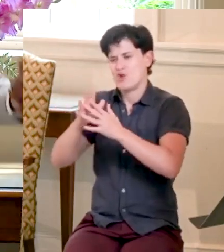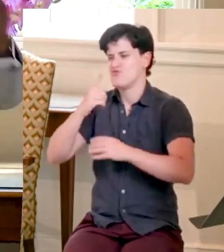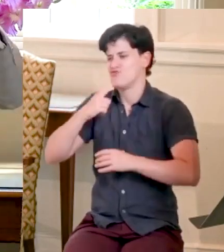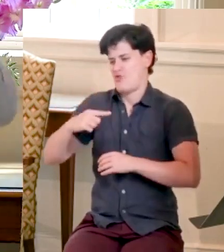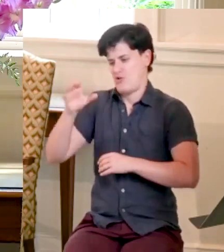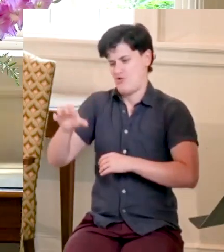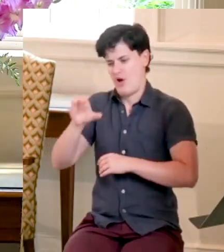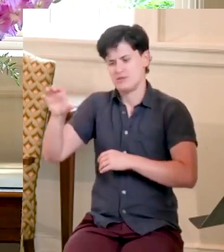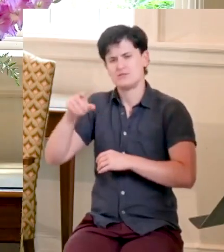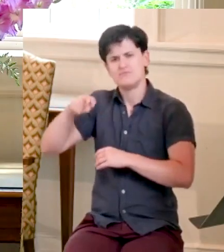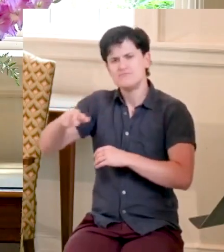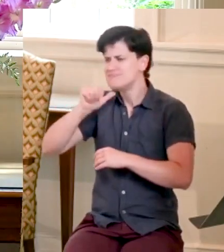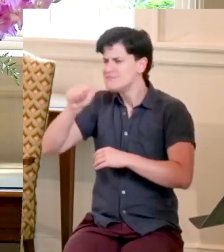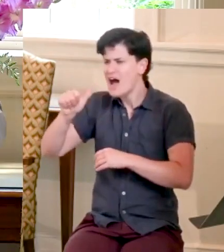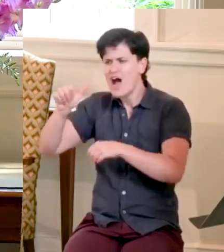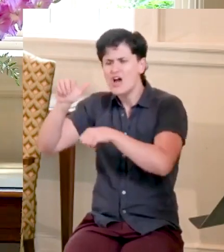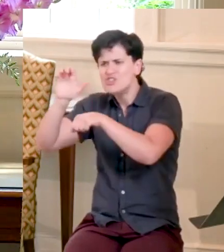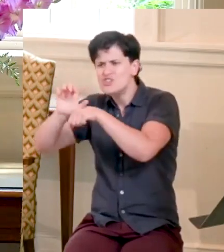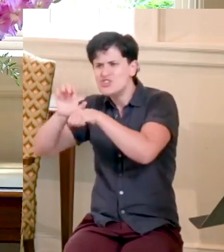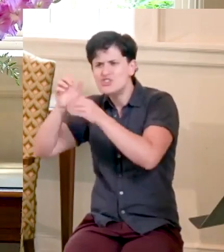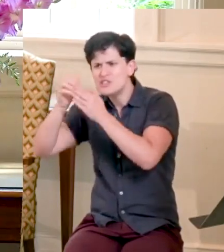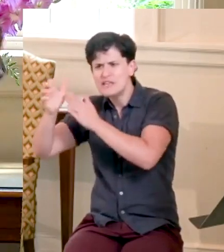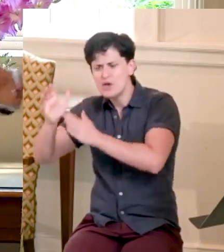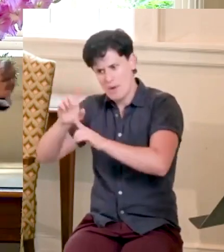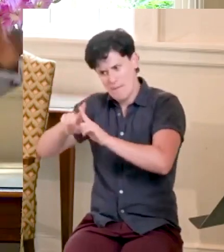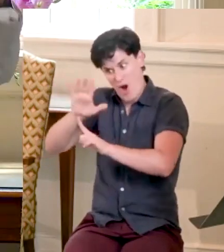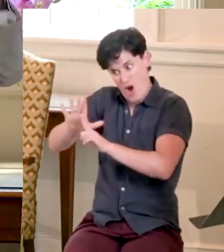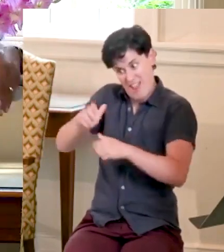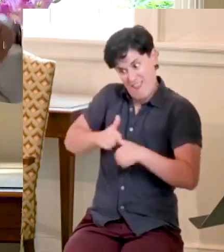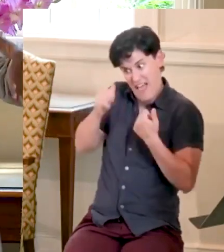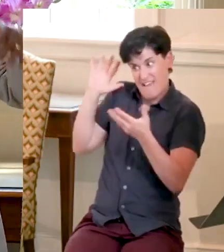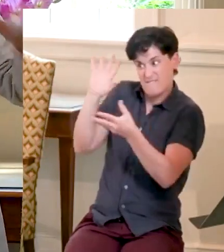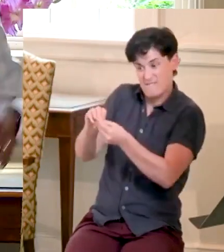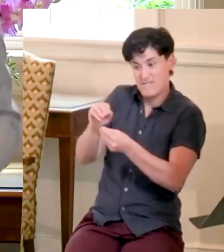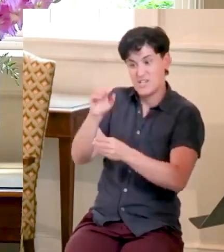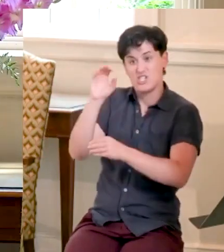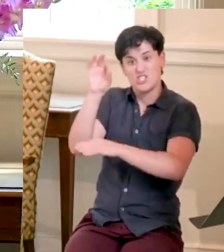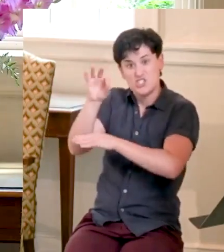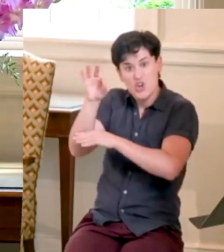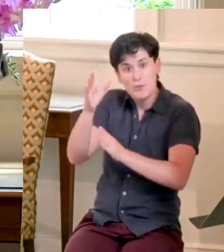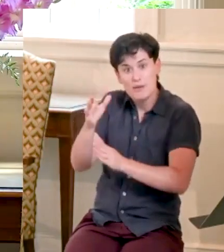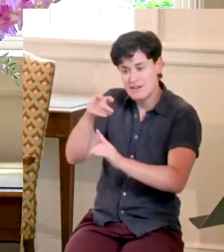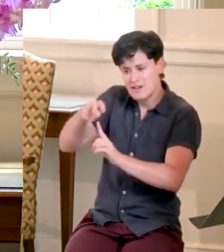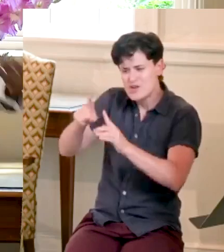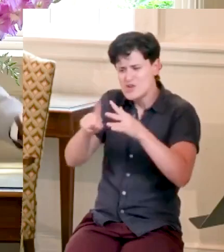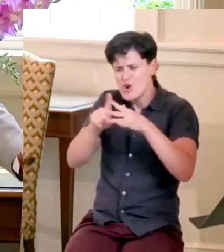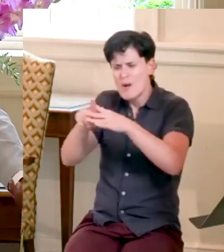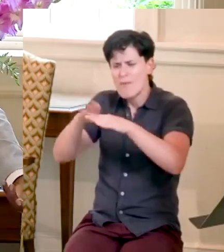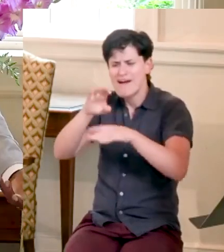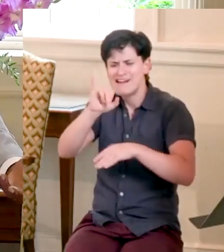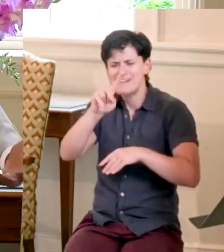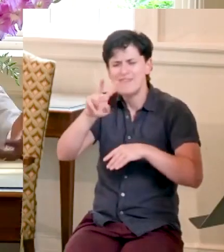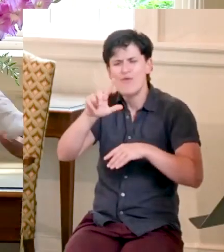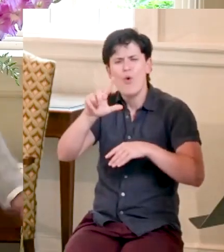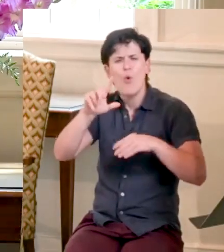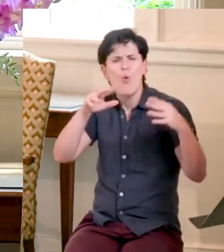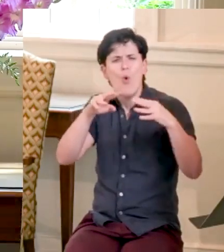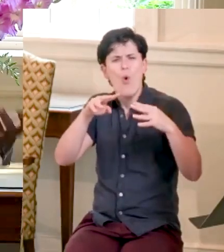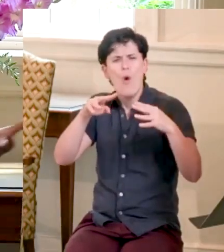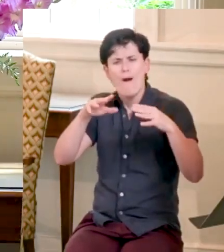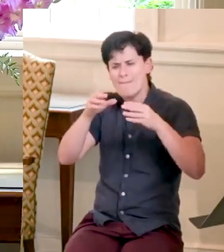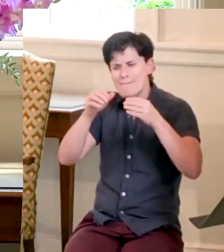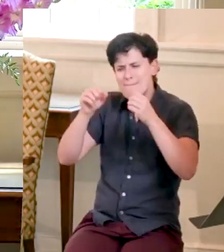but her life, my friends, was a sermon. She showed up on the Civil War battlefields, tending the wounded, and built